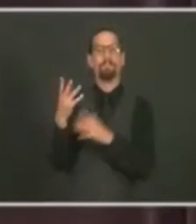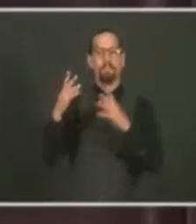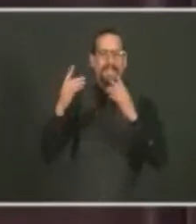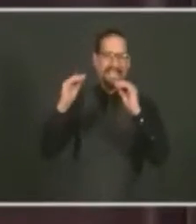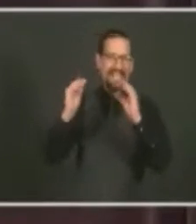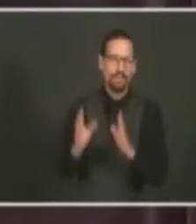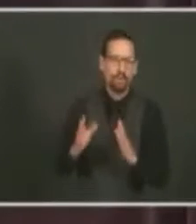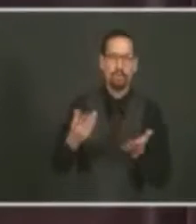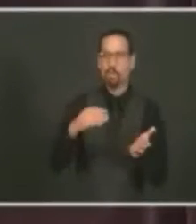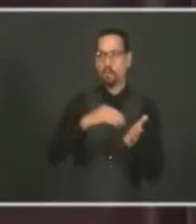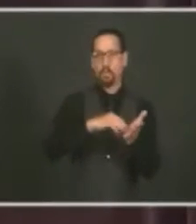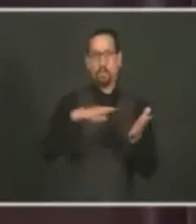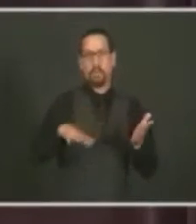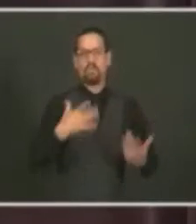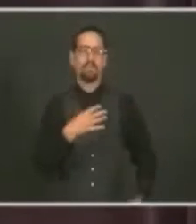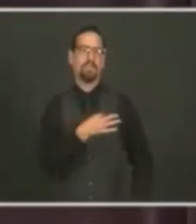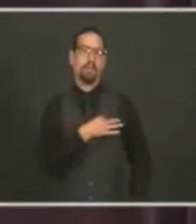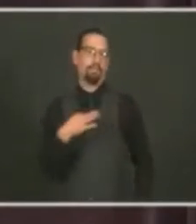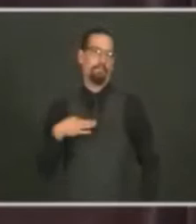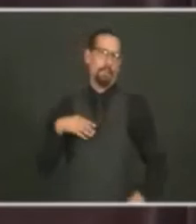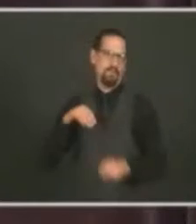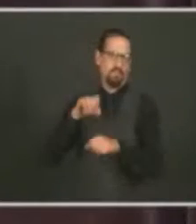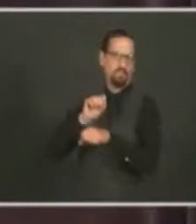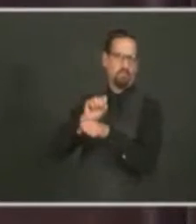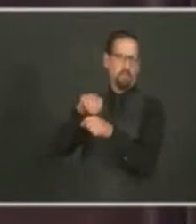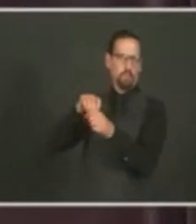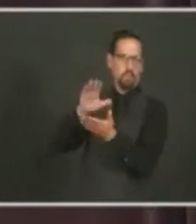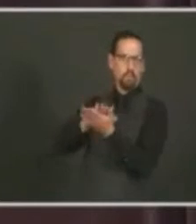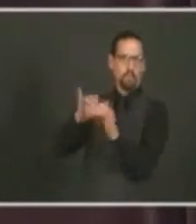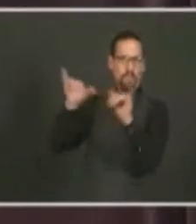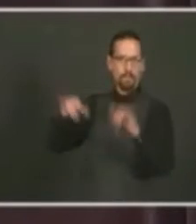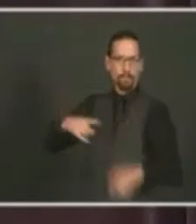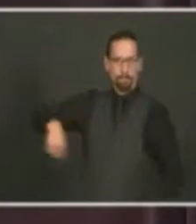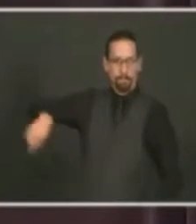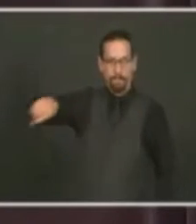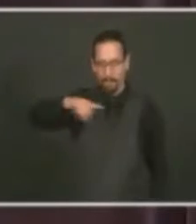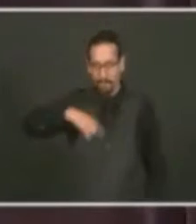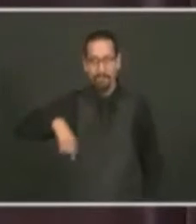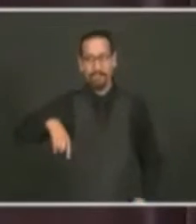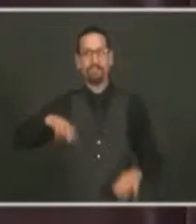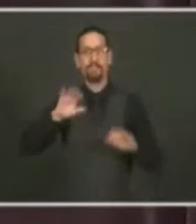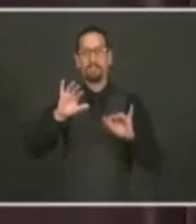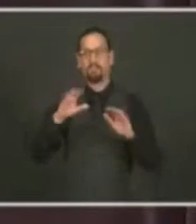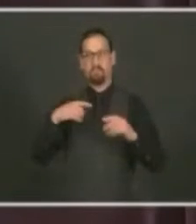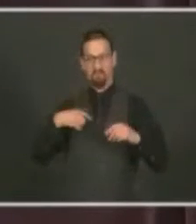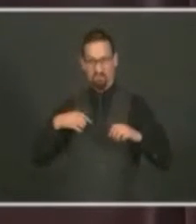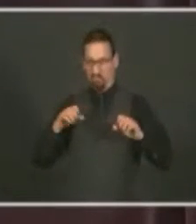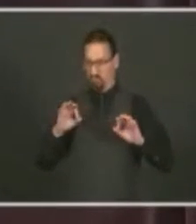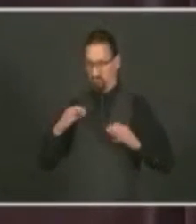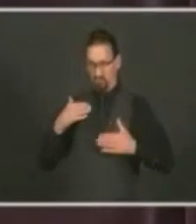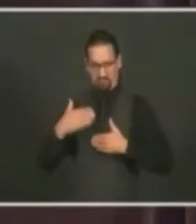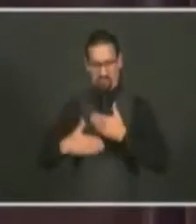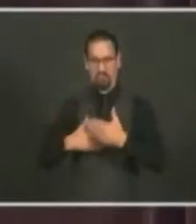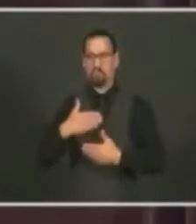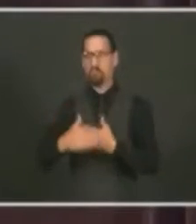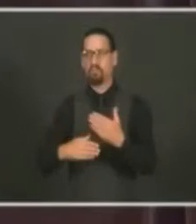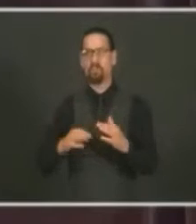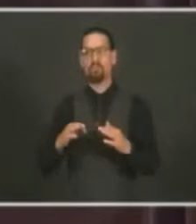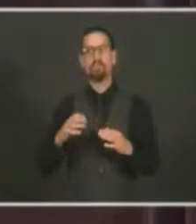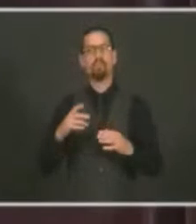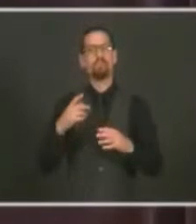more capacity than demand right now. We've done roughly 4,000 tests, as have been mentioned, while we